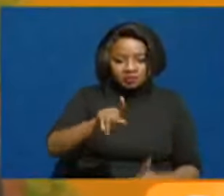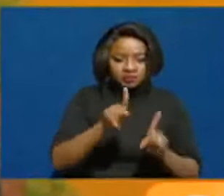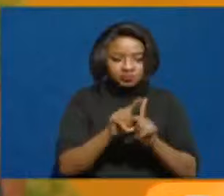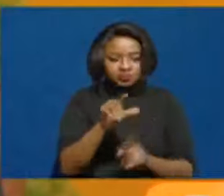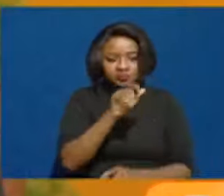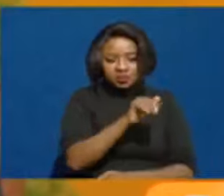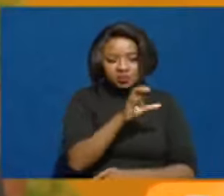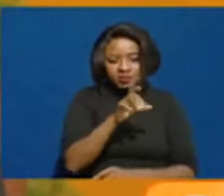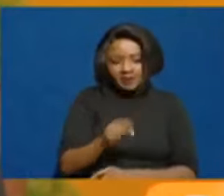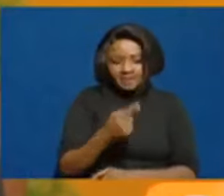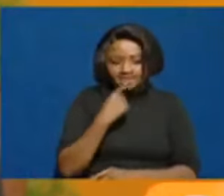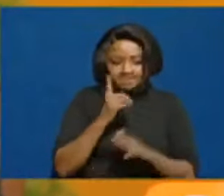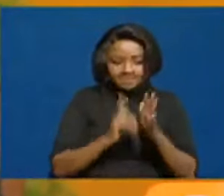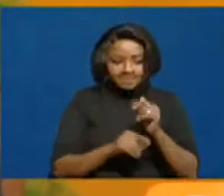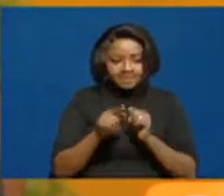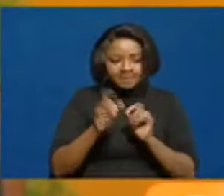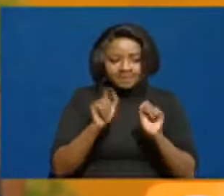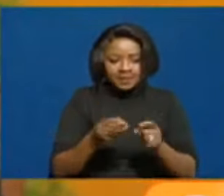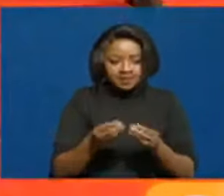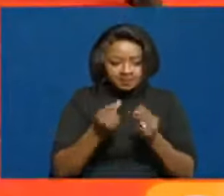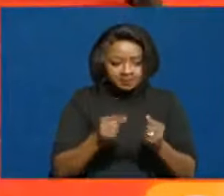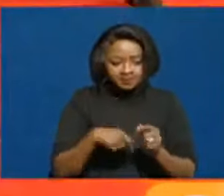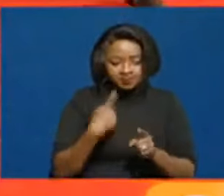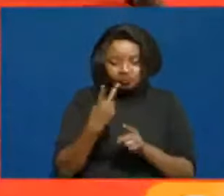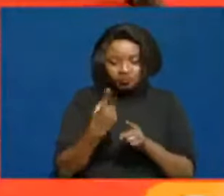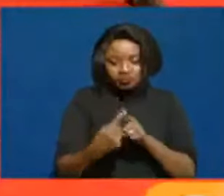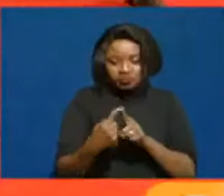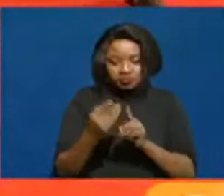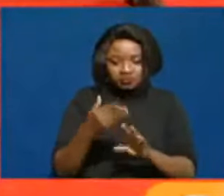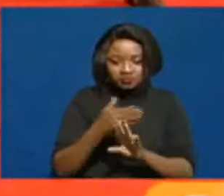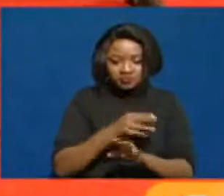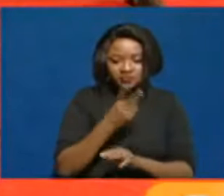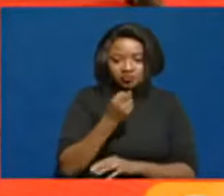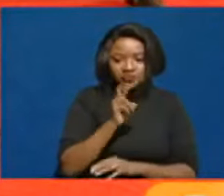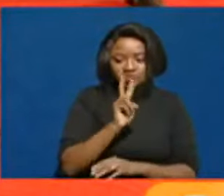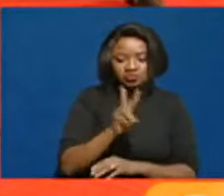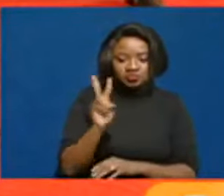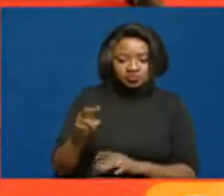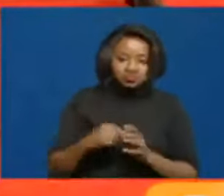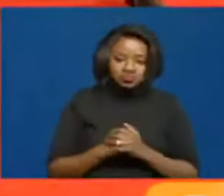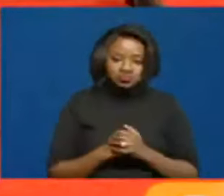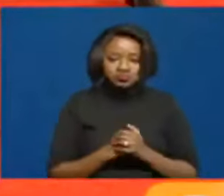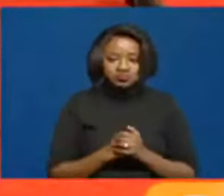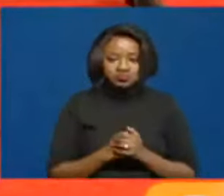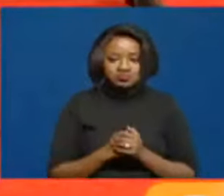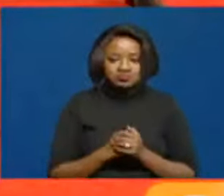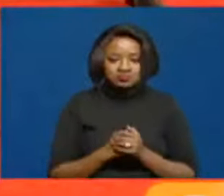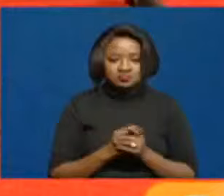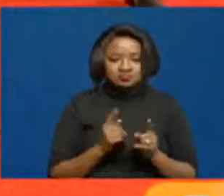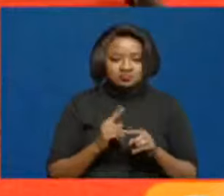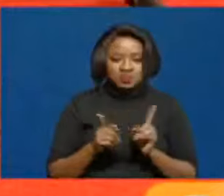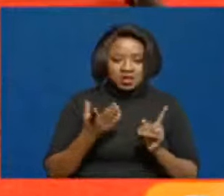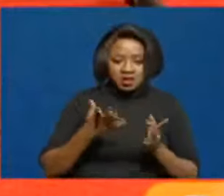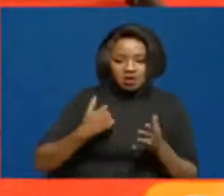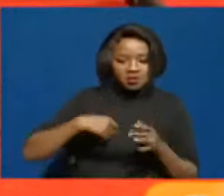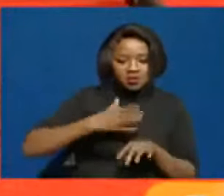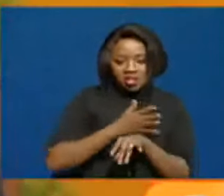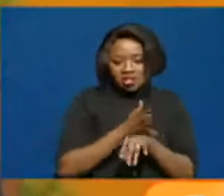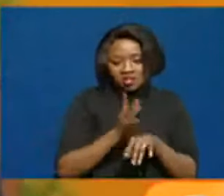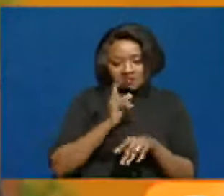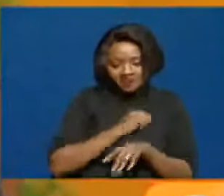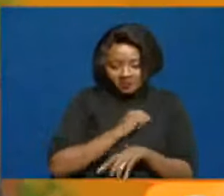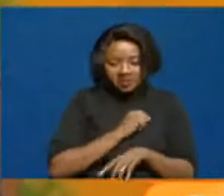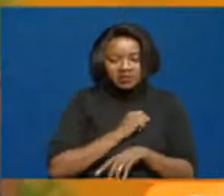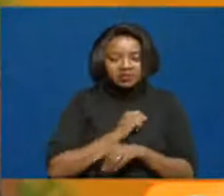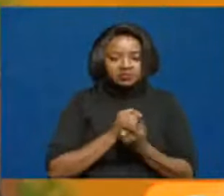done 2 years since 2022. Yeah. But unfortunately, so we're already running late now. Yeah, unfortunately, that has happened. And so the